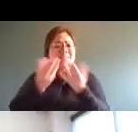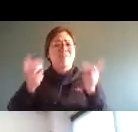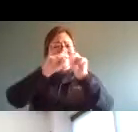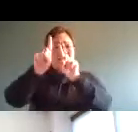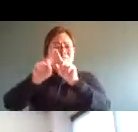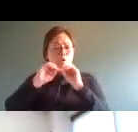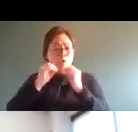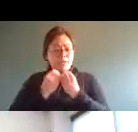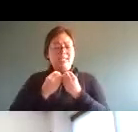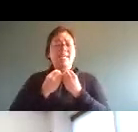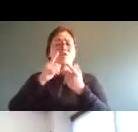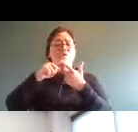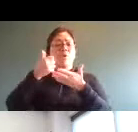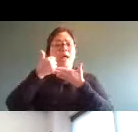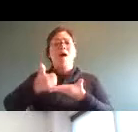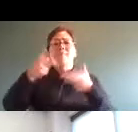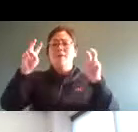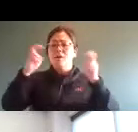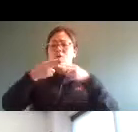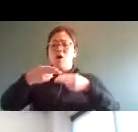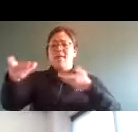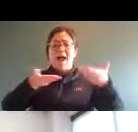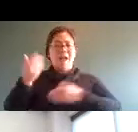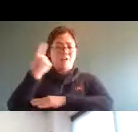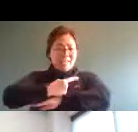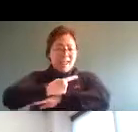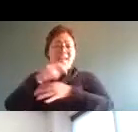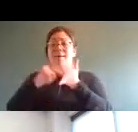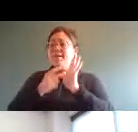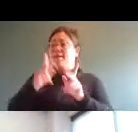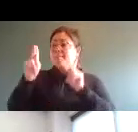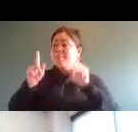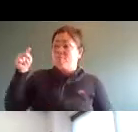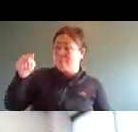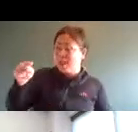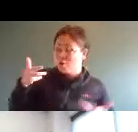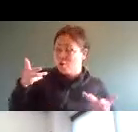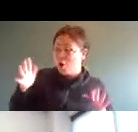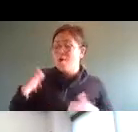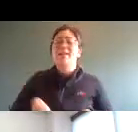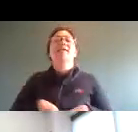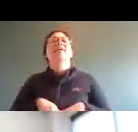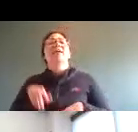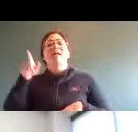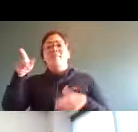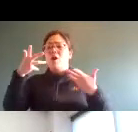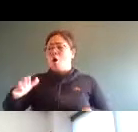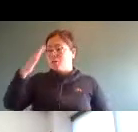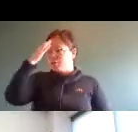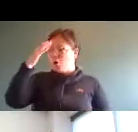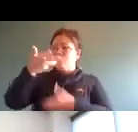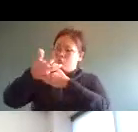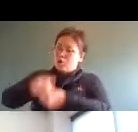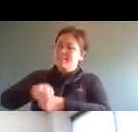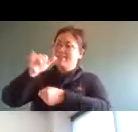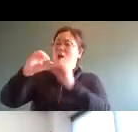to go out and host hire days. They're already stepping there. They're already coming to an organization, building that they trust. So we want to